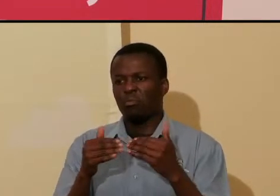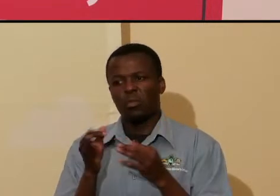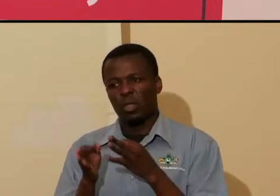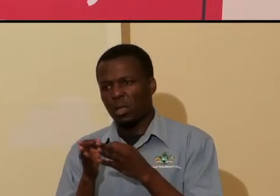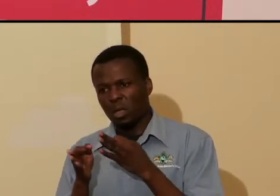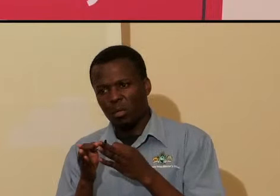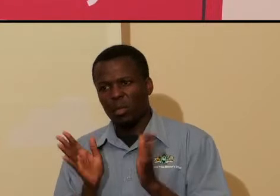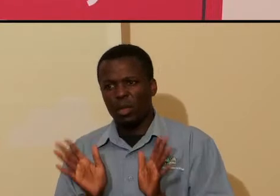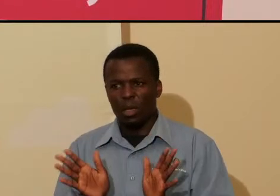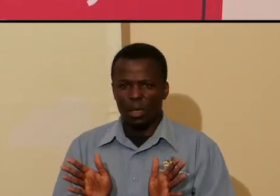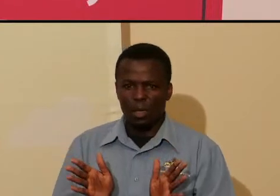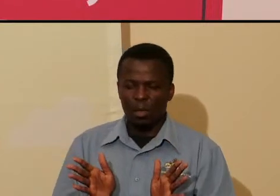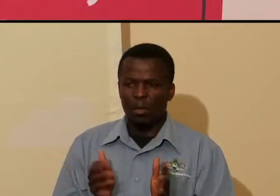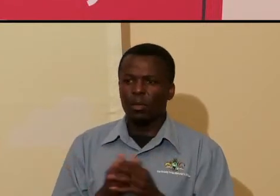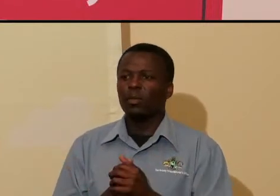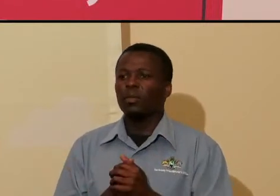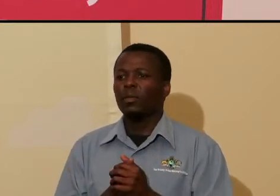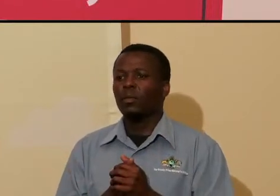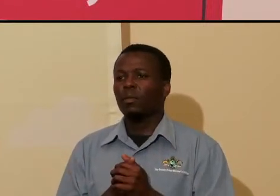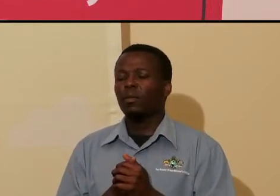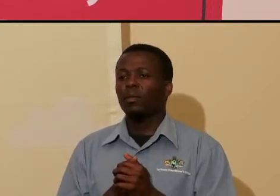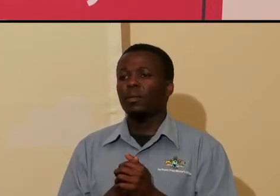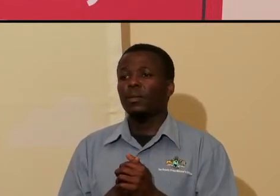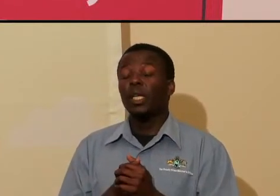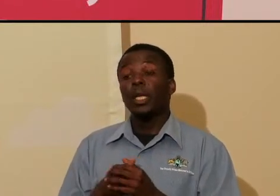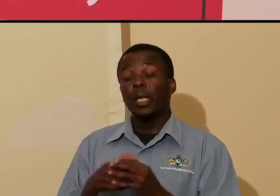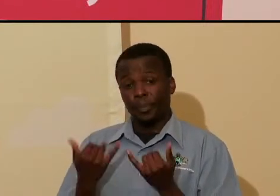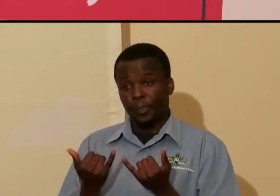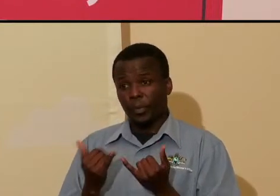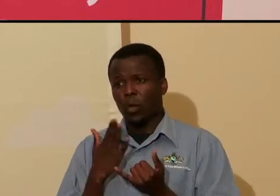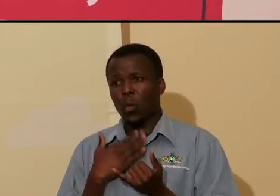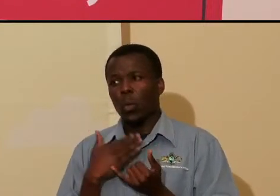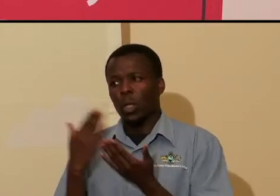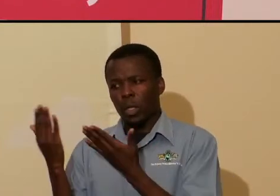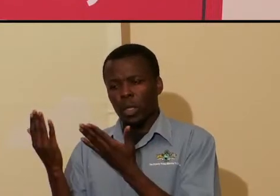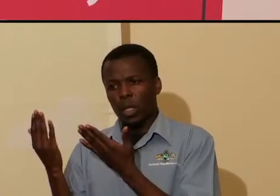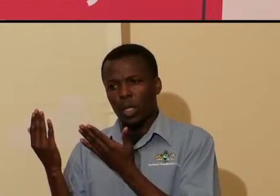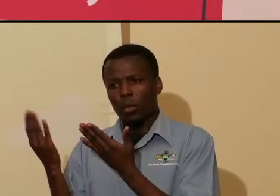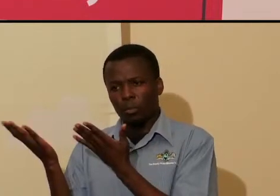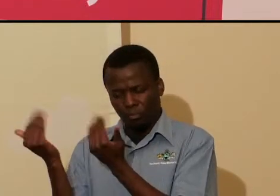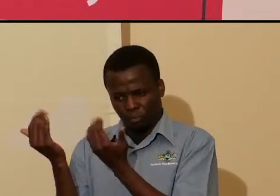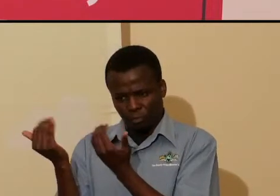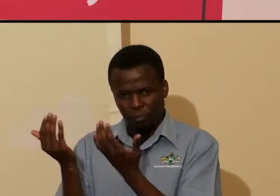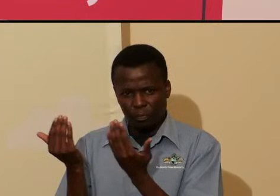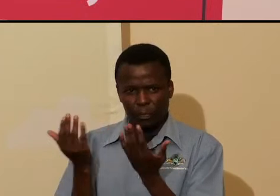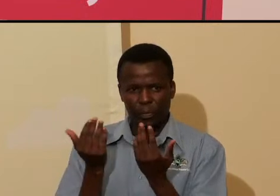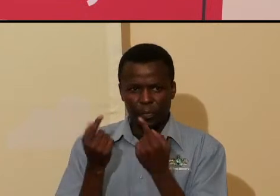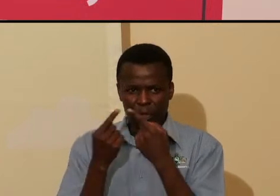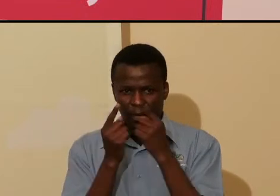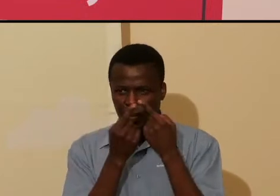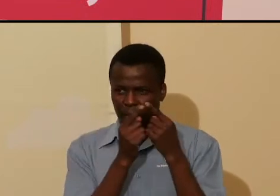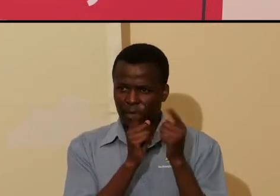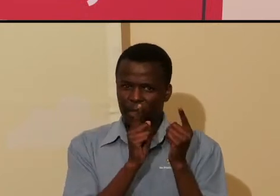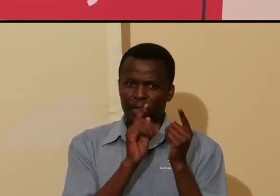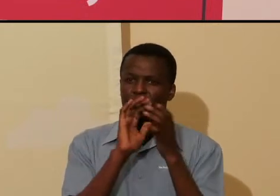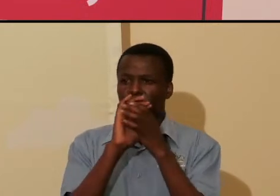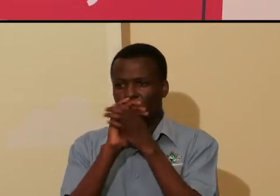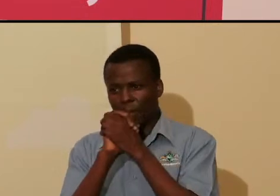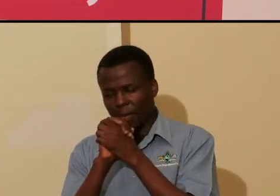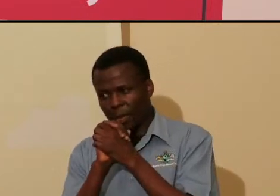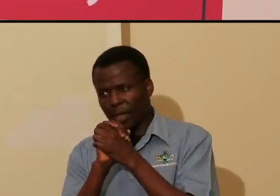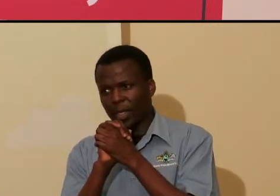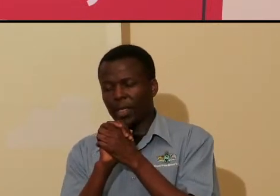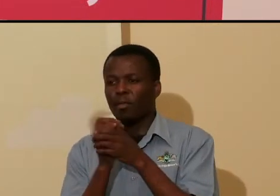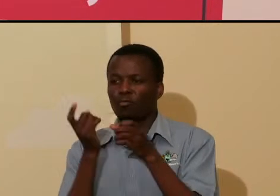the context of Eswatini. So we just want to invite every one of you, every partner, to be with us, to join us in